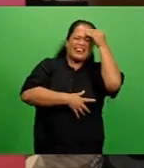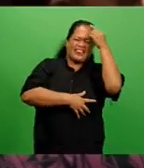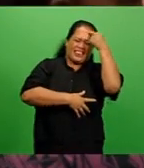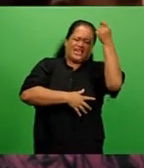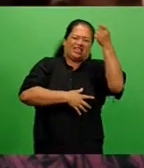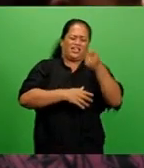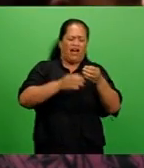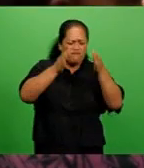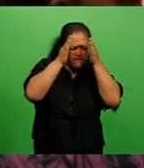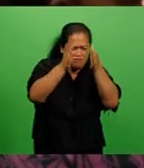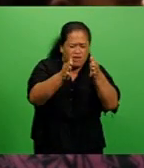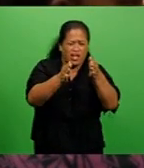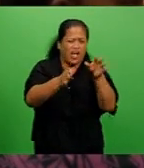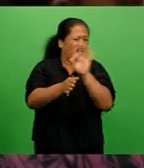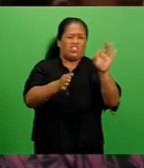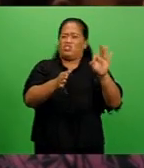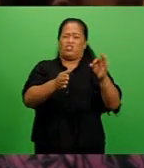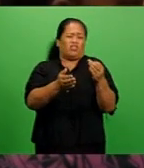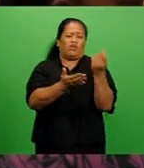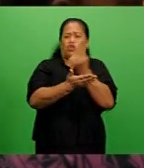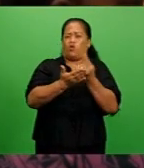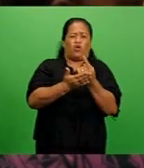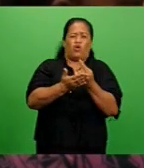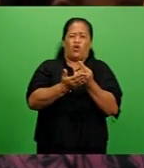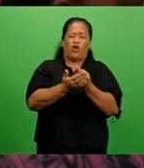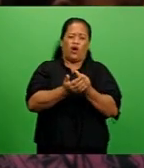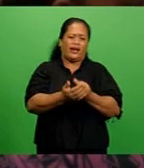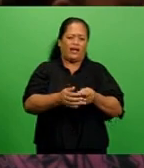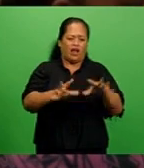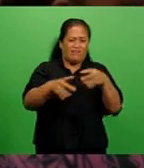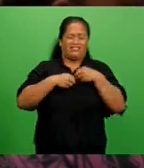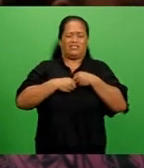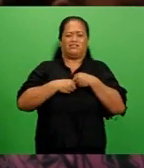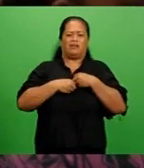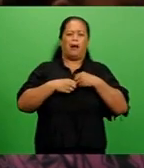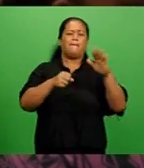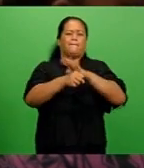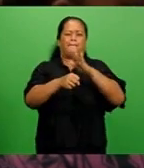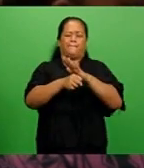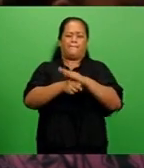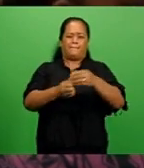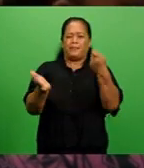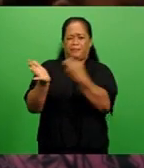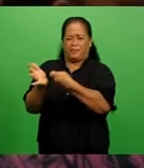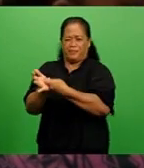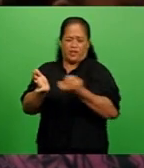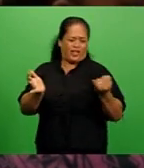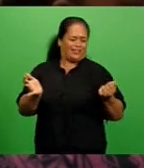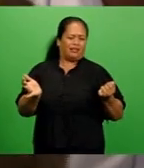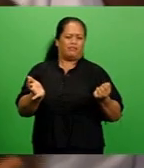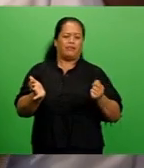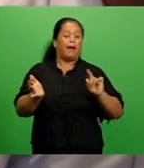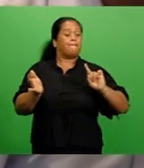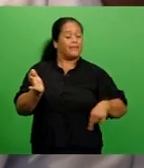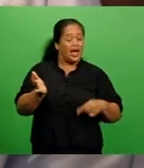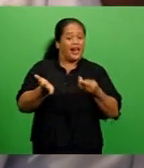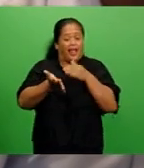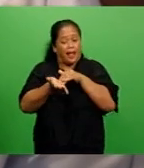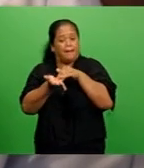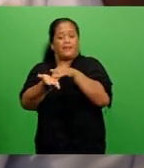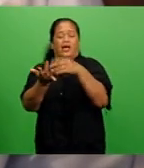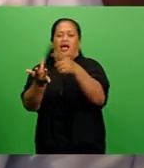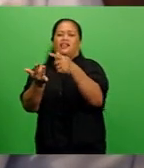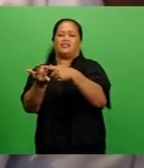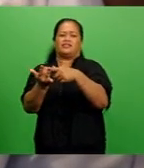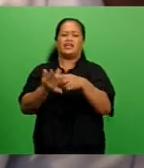is not only on generating income, but also on helping others. So we are seeing more